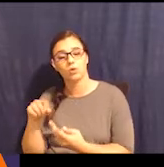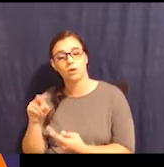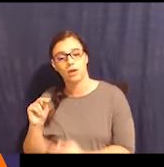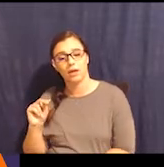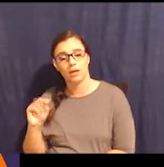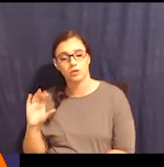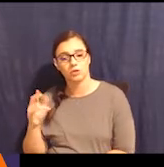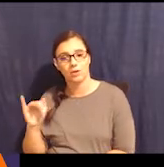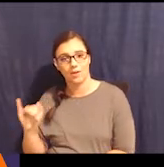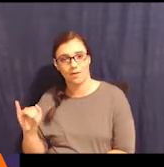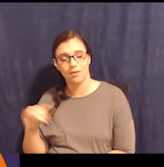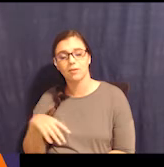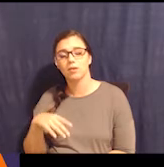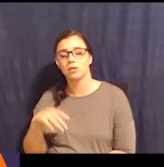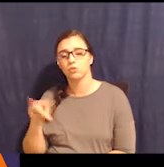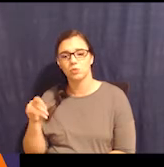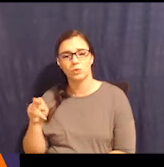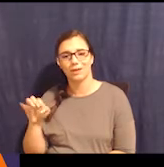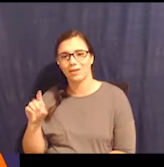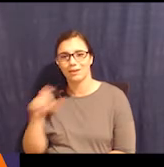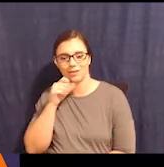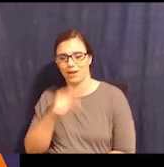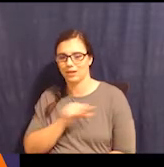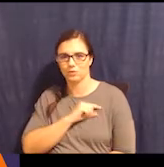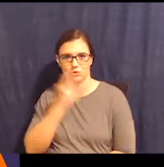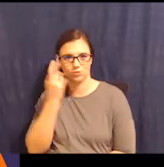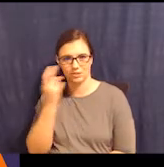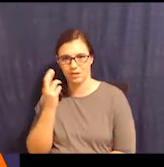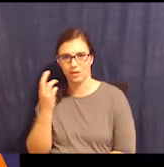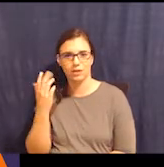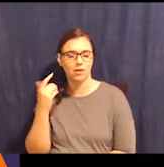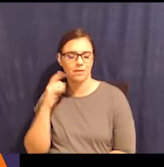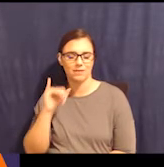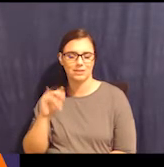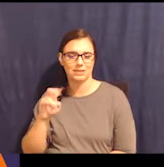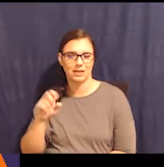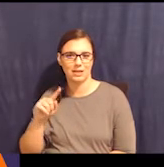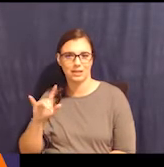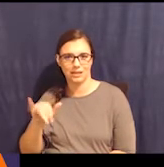after facing prosecution for a felony crime.